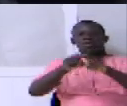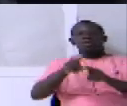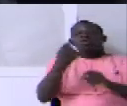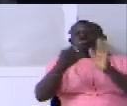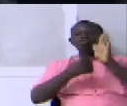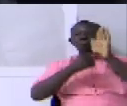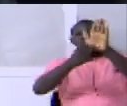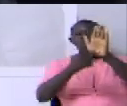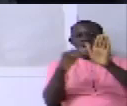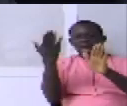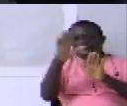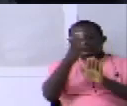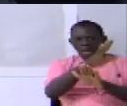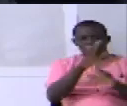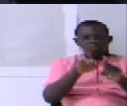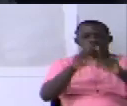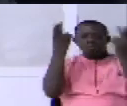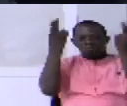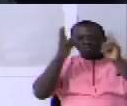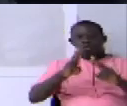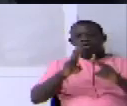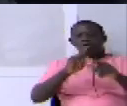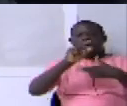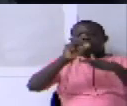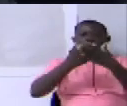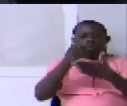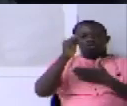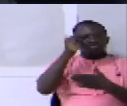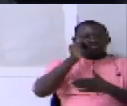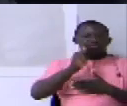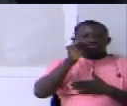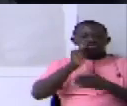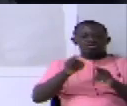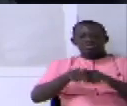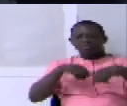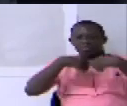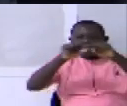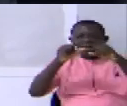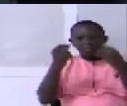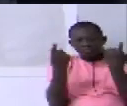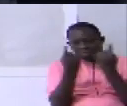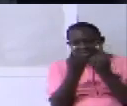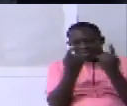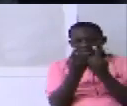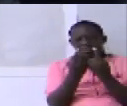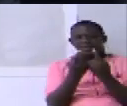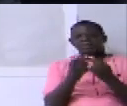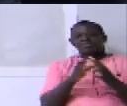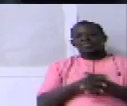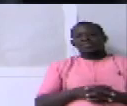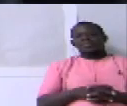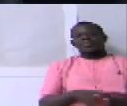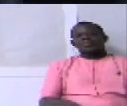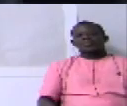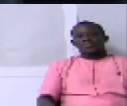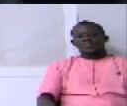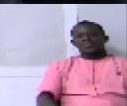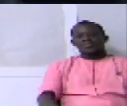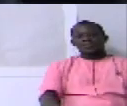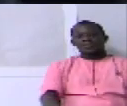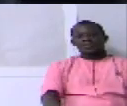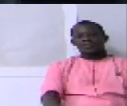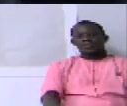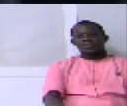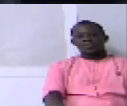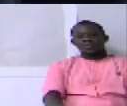shown any of these things, or do you use it as a training materials? Because chairman kamenyini ko yo